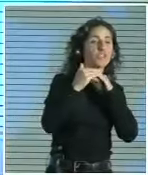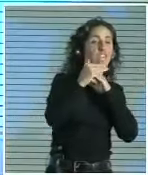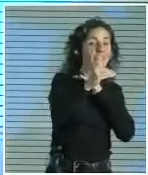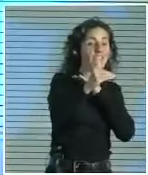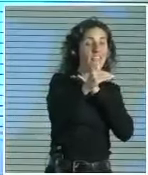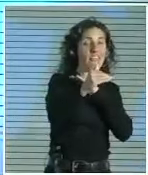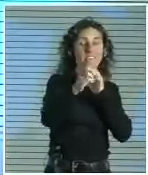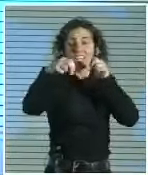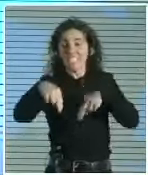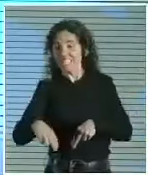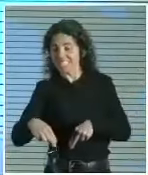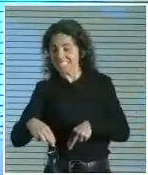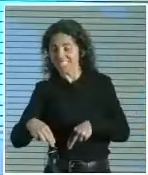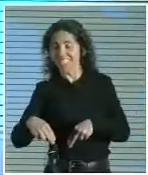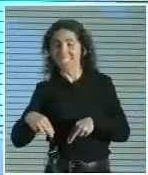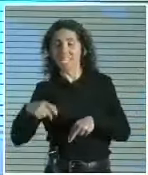now the second